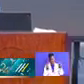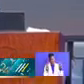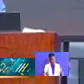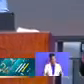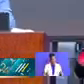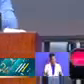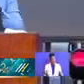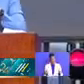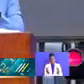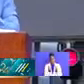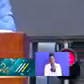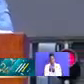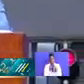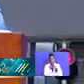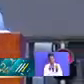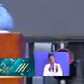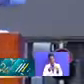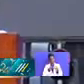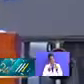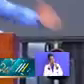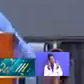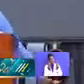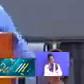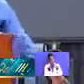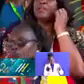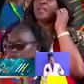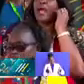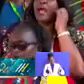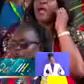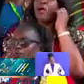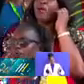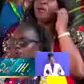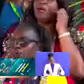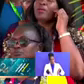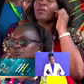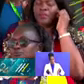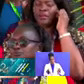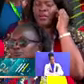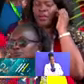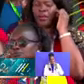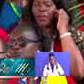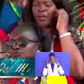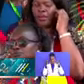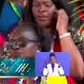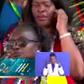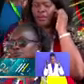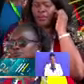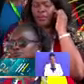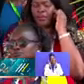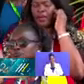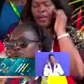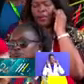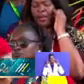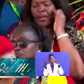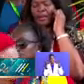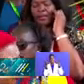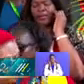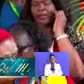Al of my family now hallelujah